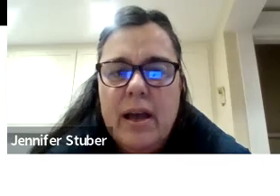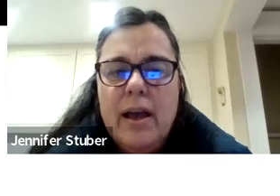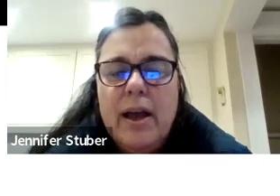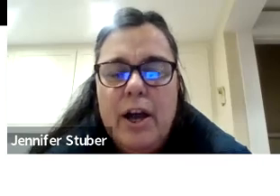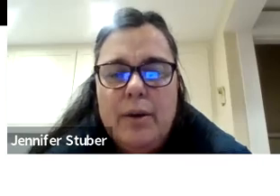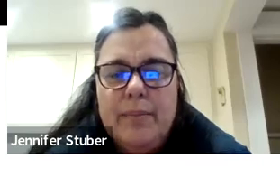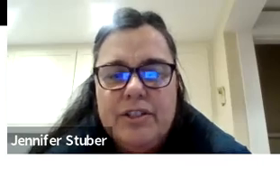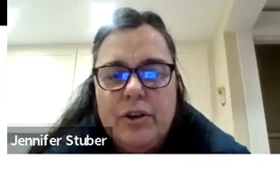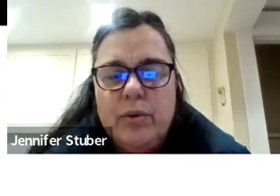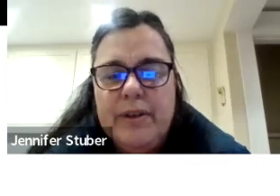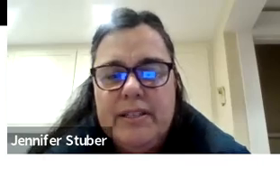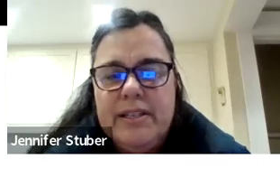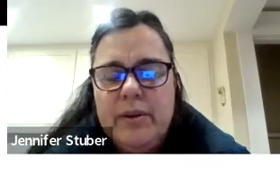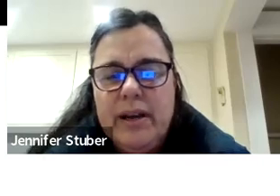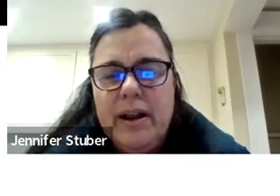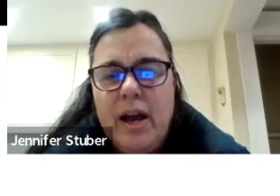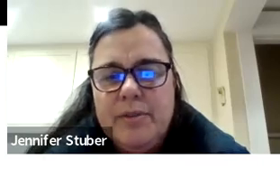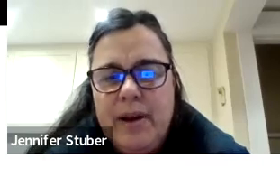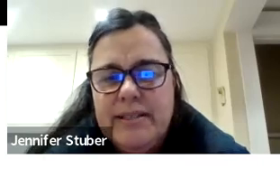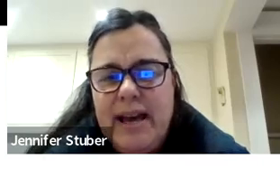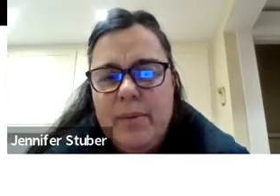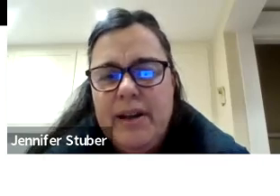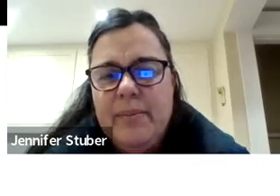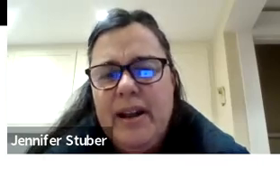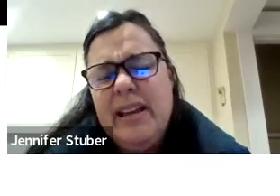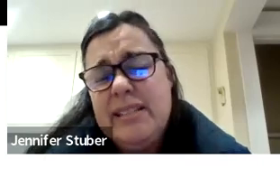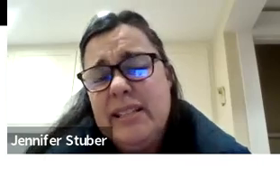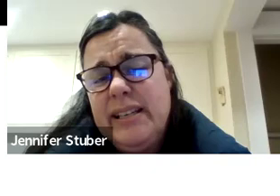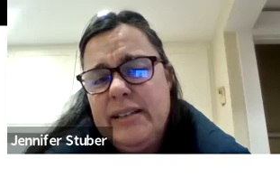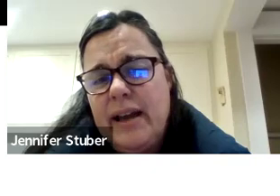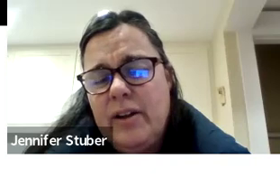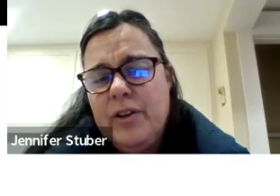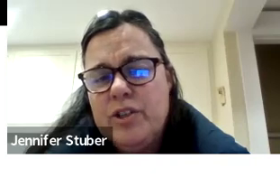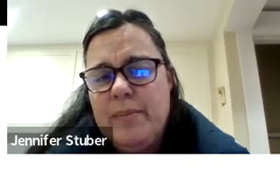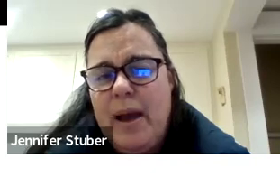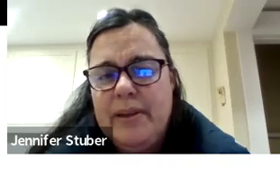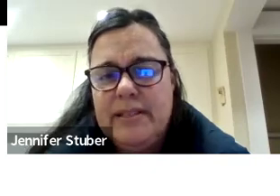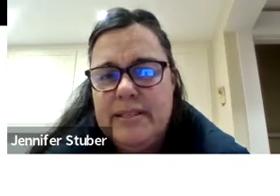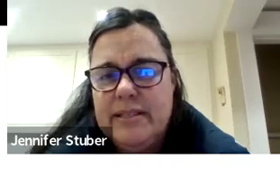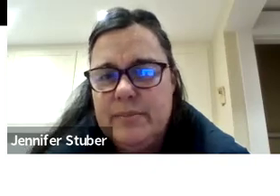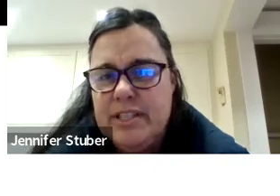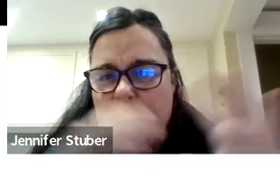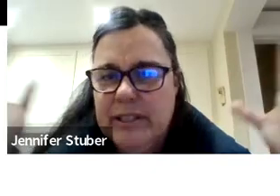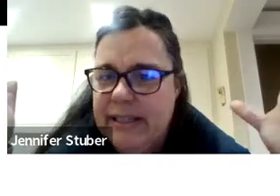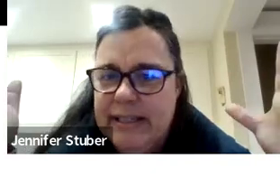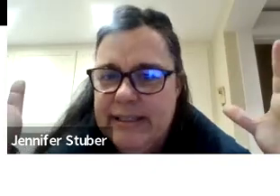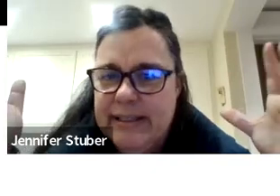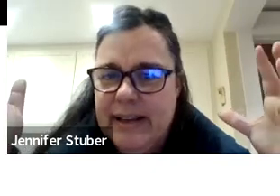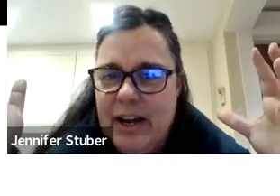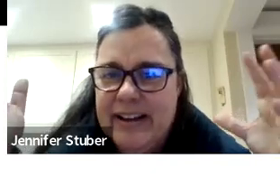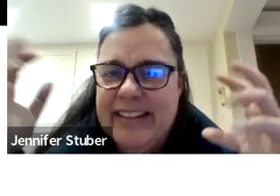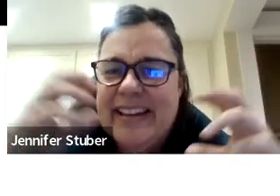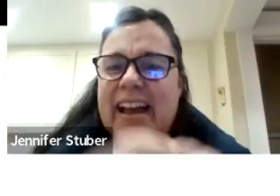team. And so we'll be continuing to kind of optimize that. But I mean, I think ideally, I don't think we should be mapping these systems